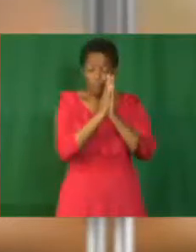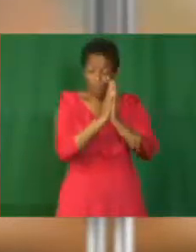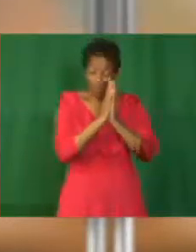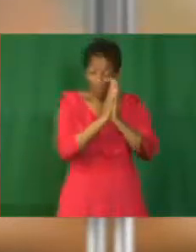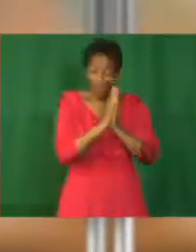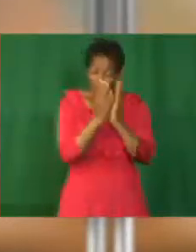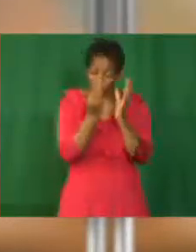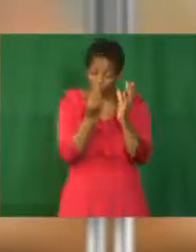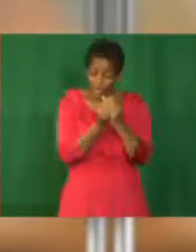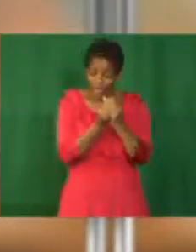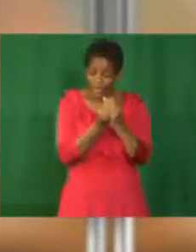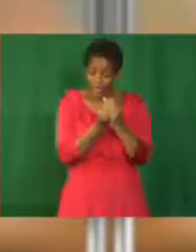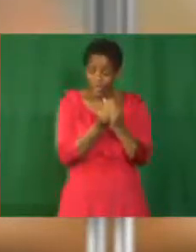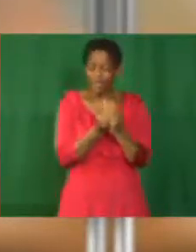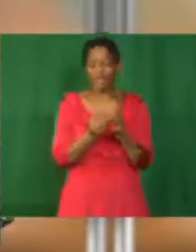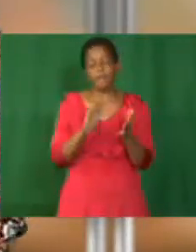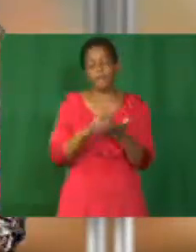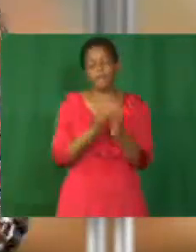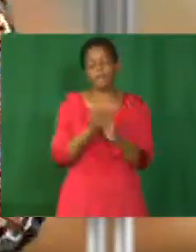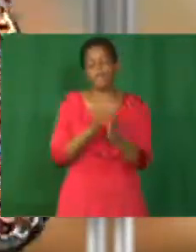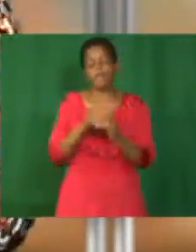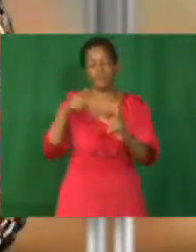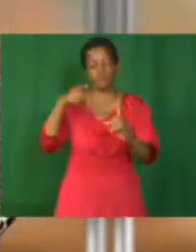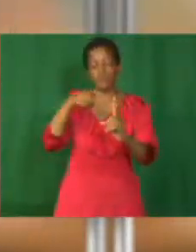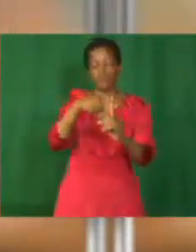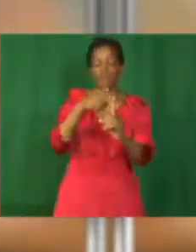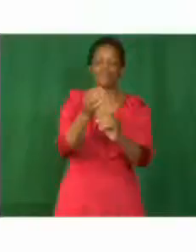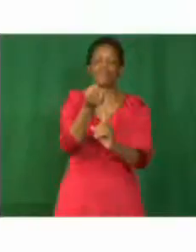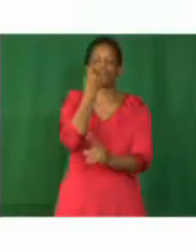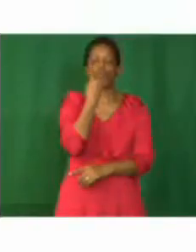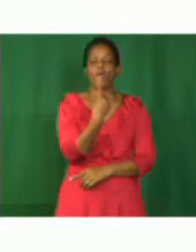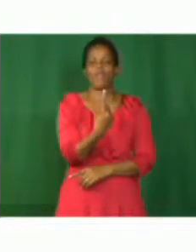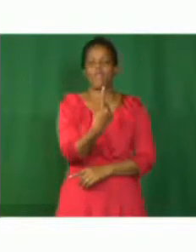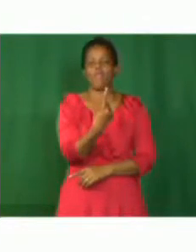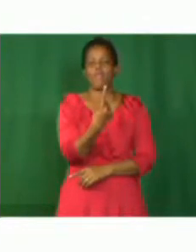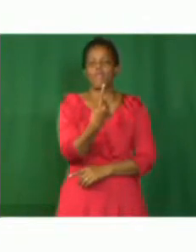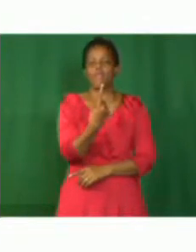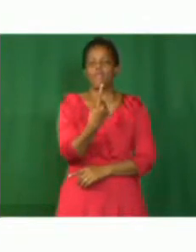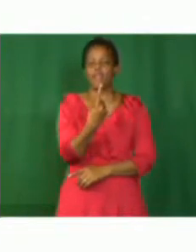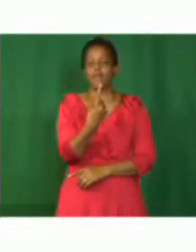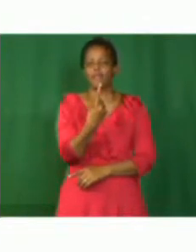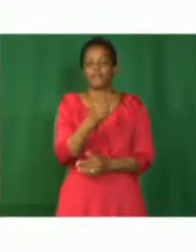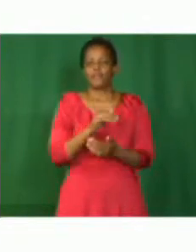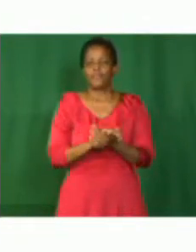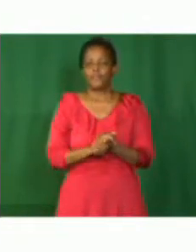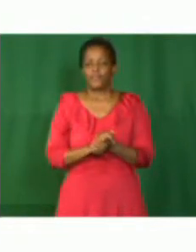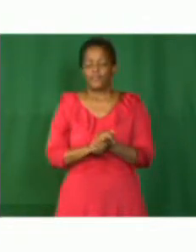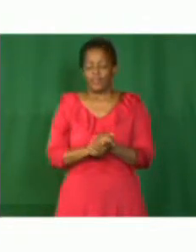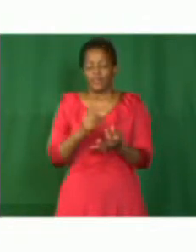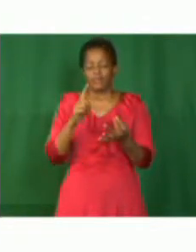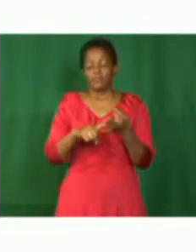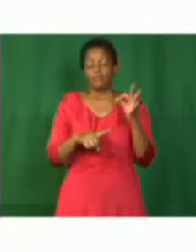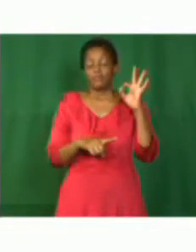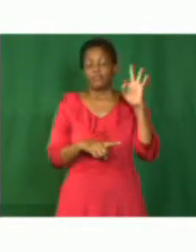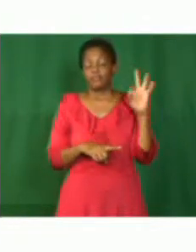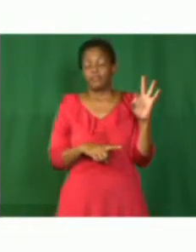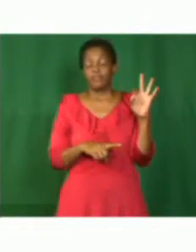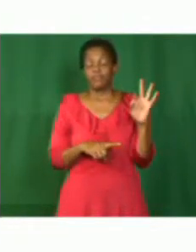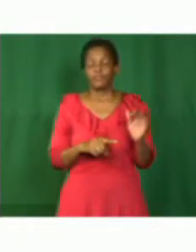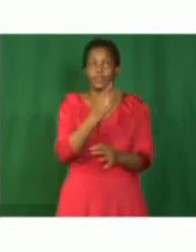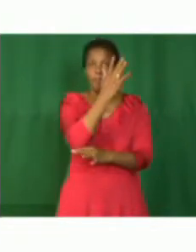a common goal. And then moving forward, we have our preaching. So